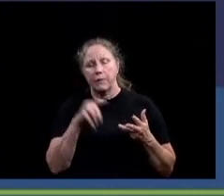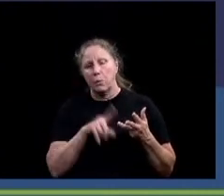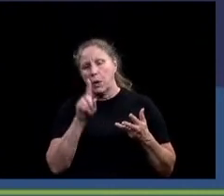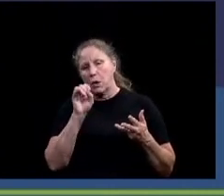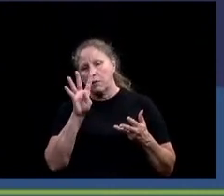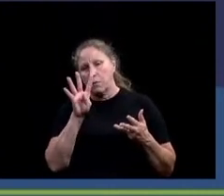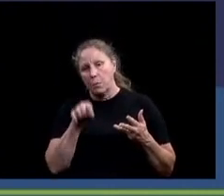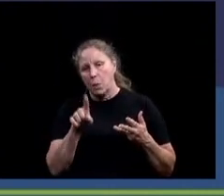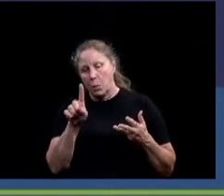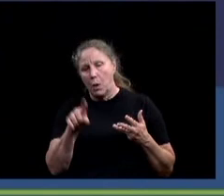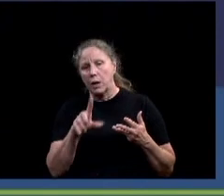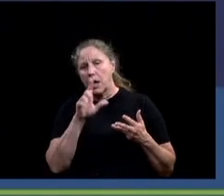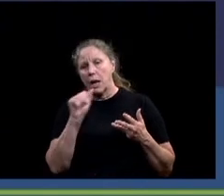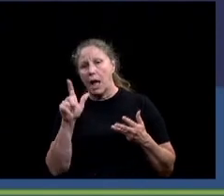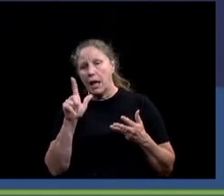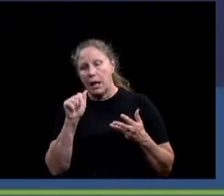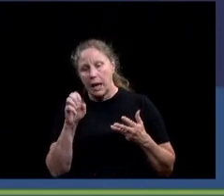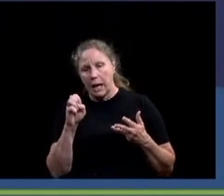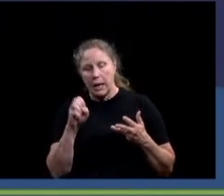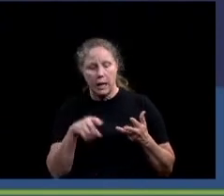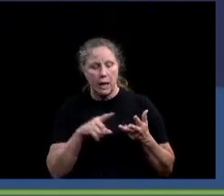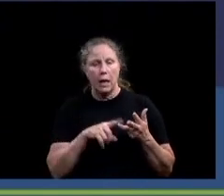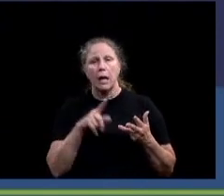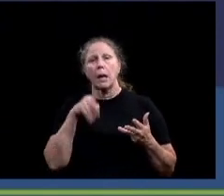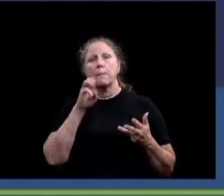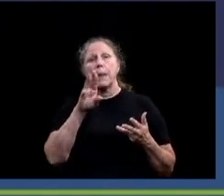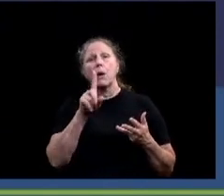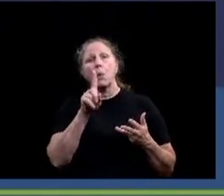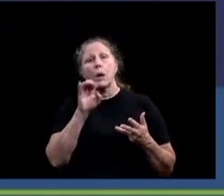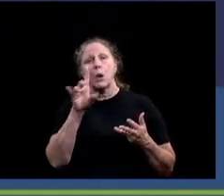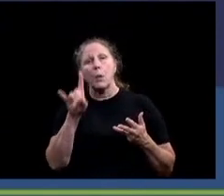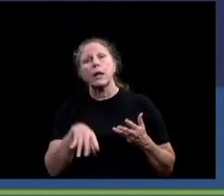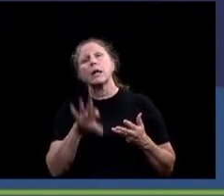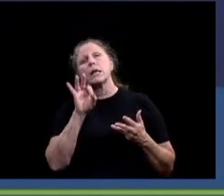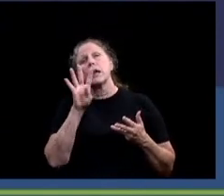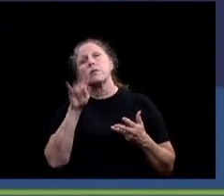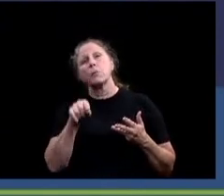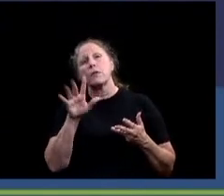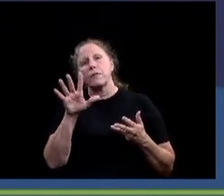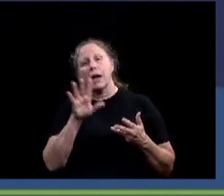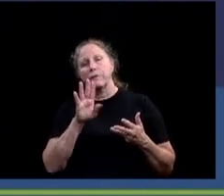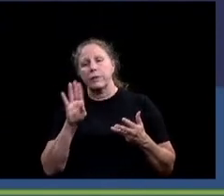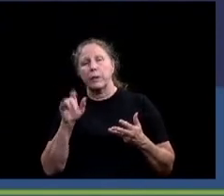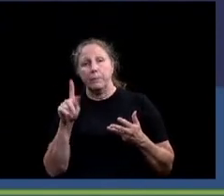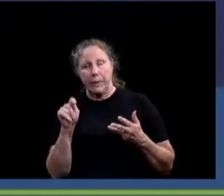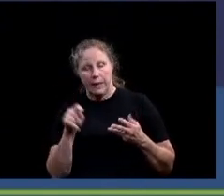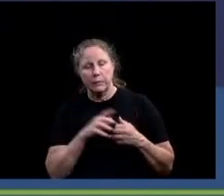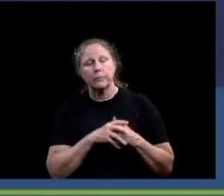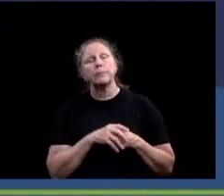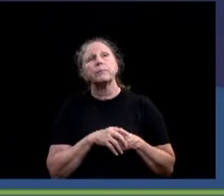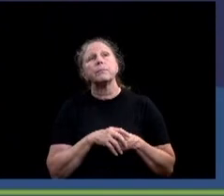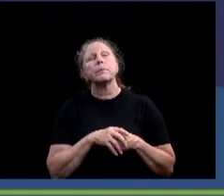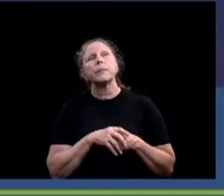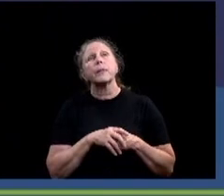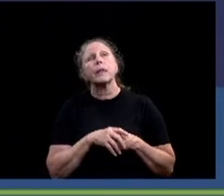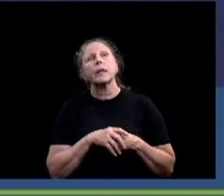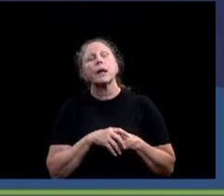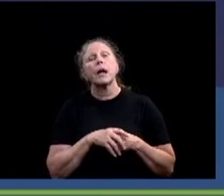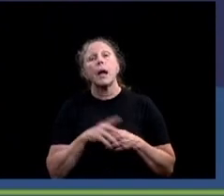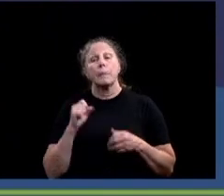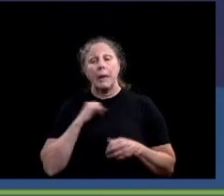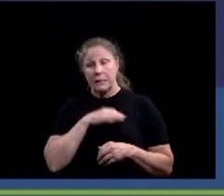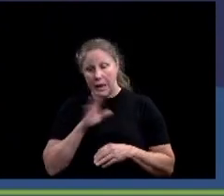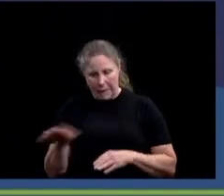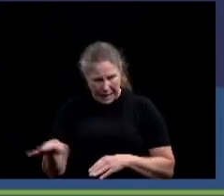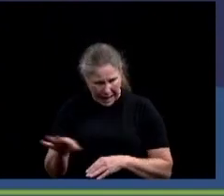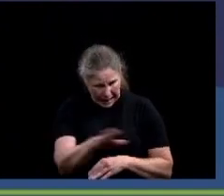and 94.5 The Beat. I challenged my staff to get into schools